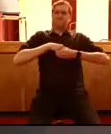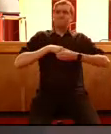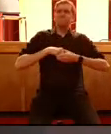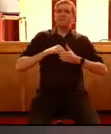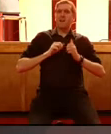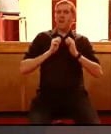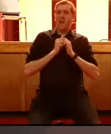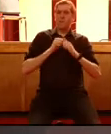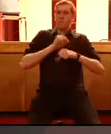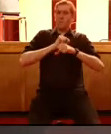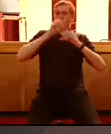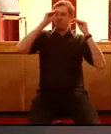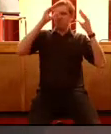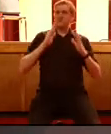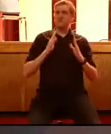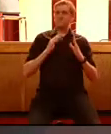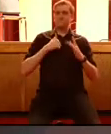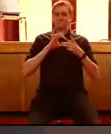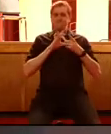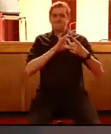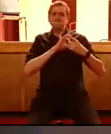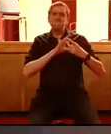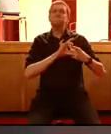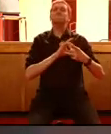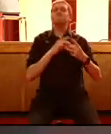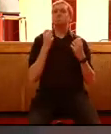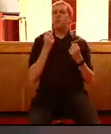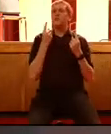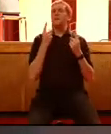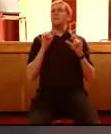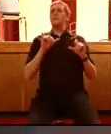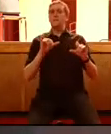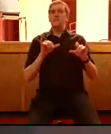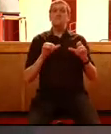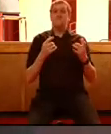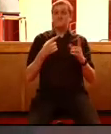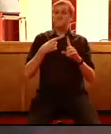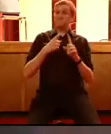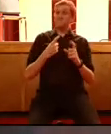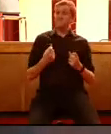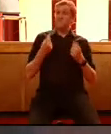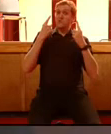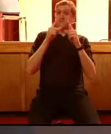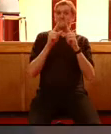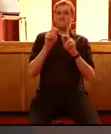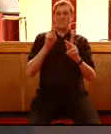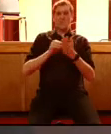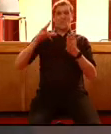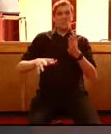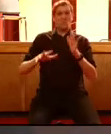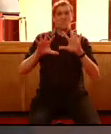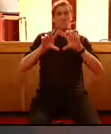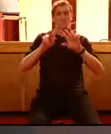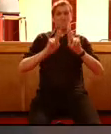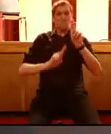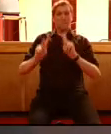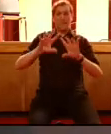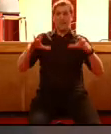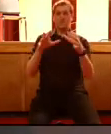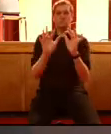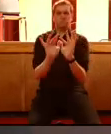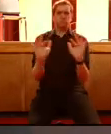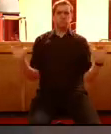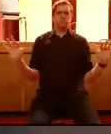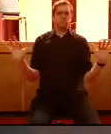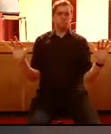relate to them as it allows to understanding and also understand a diverse population of our students. Actually being